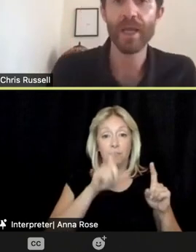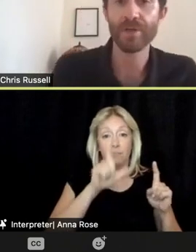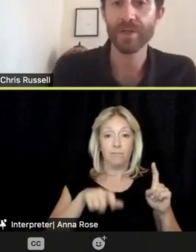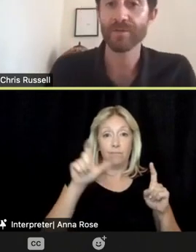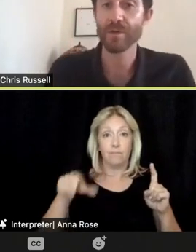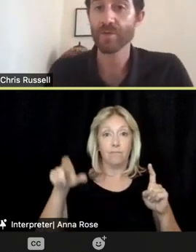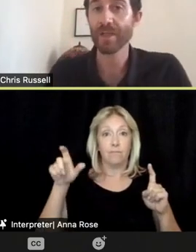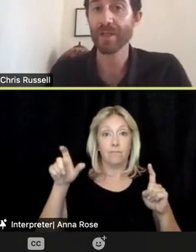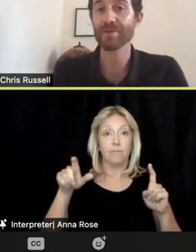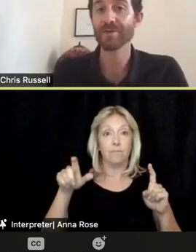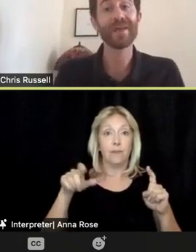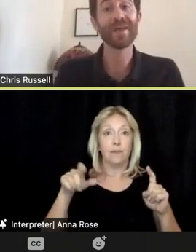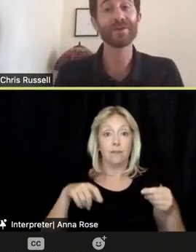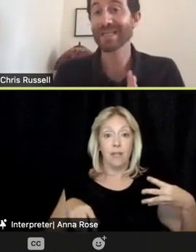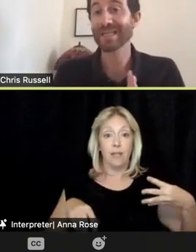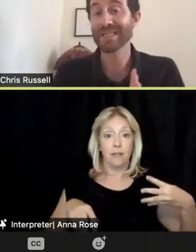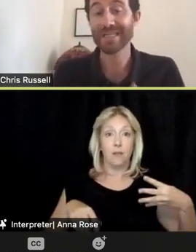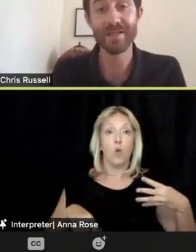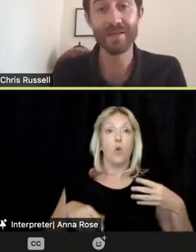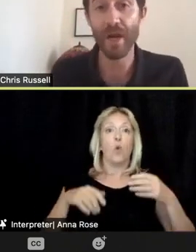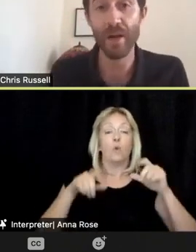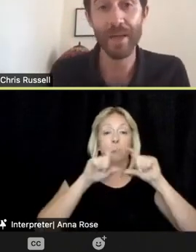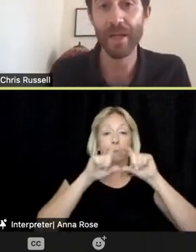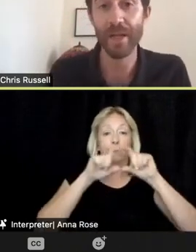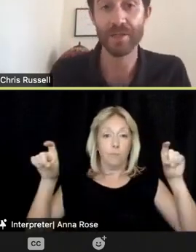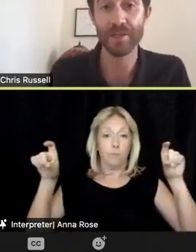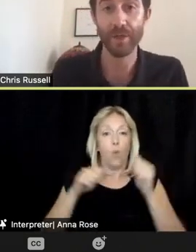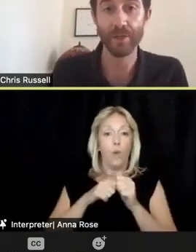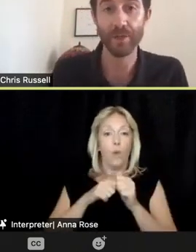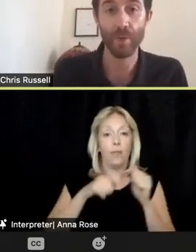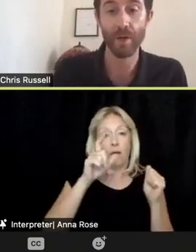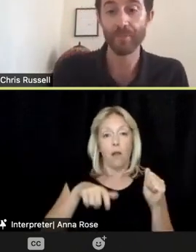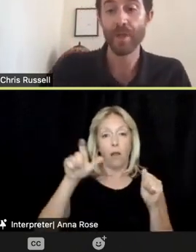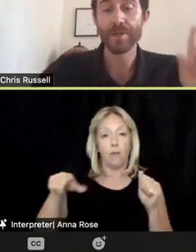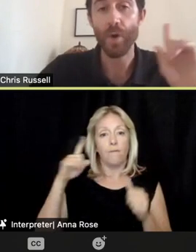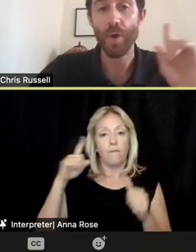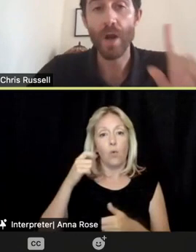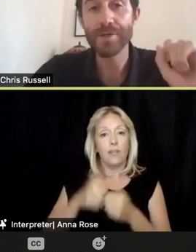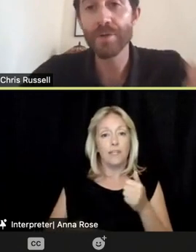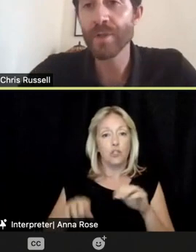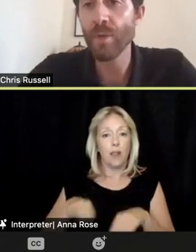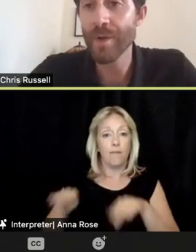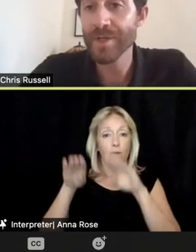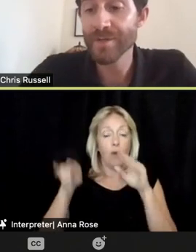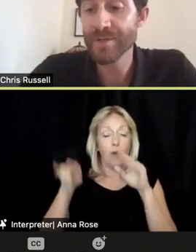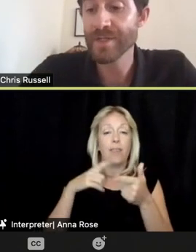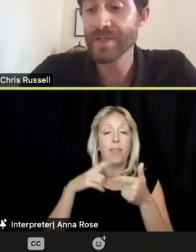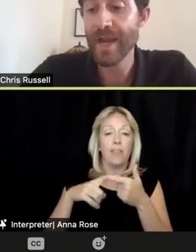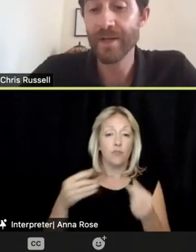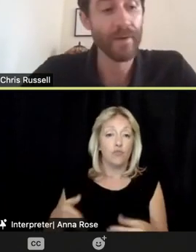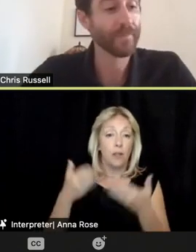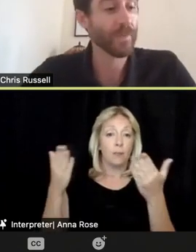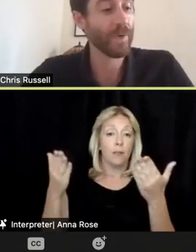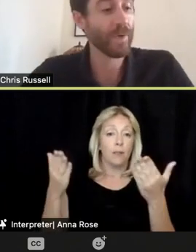of communication, each of those 3 levels, and then you see extensive recommendations for each one. So our student that we